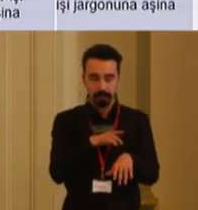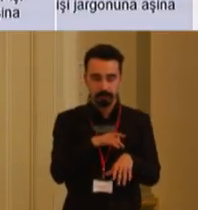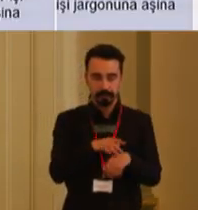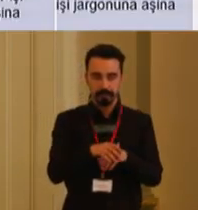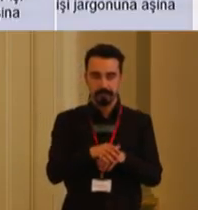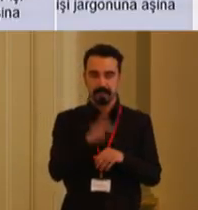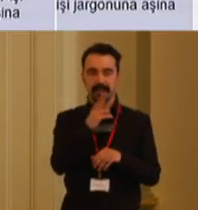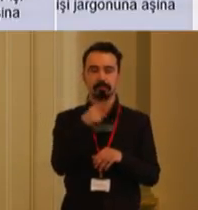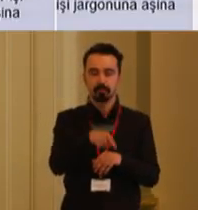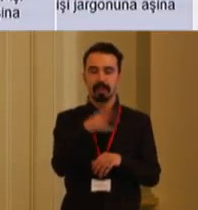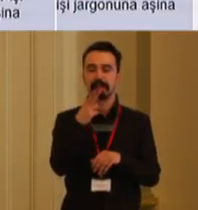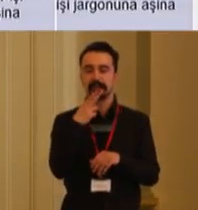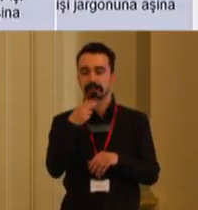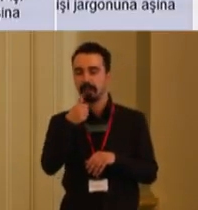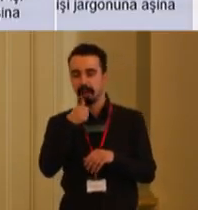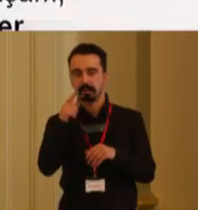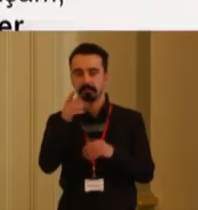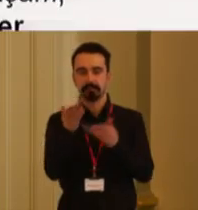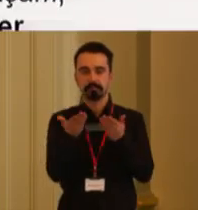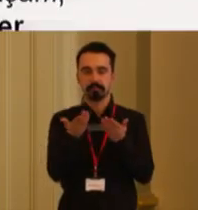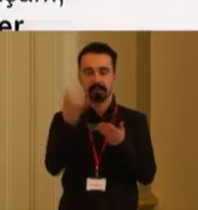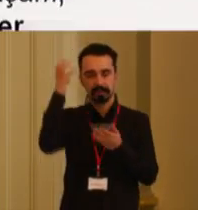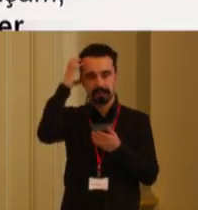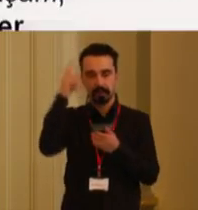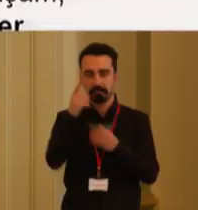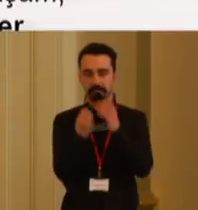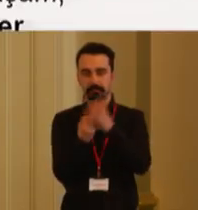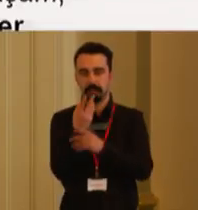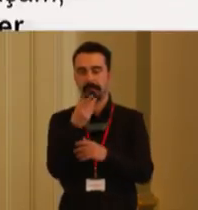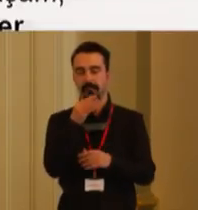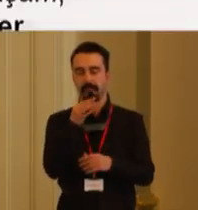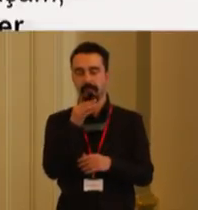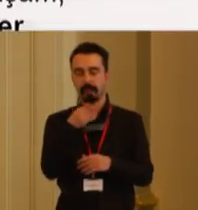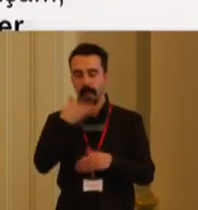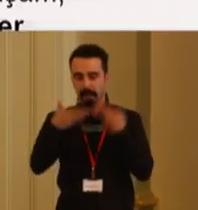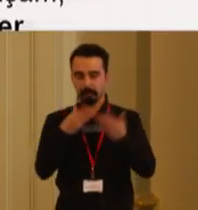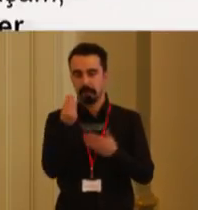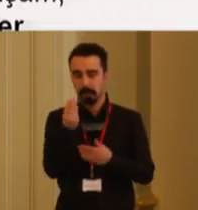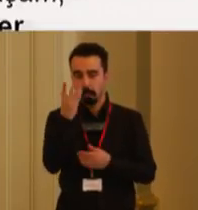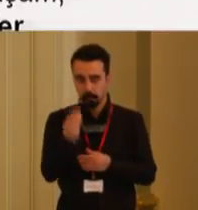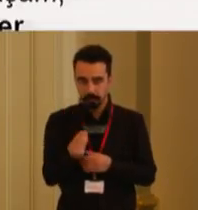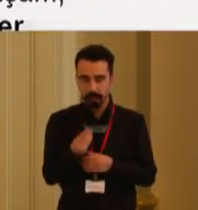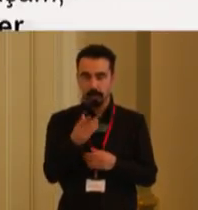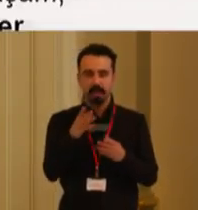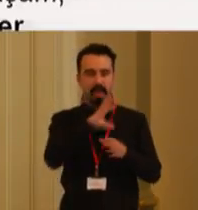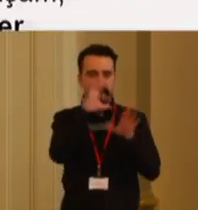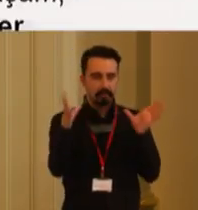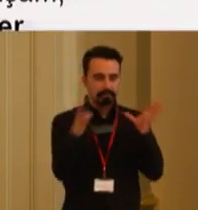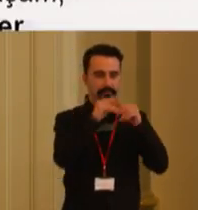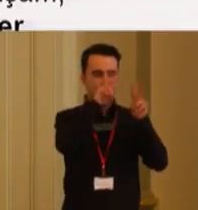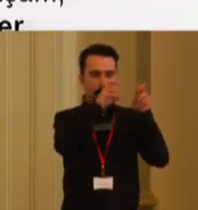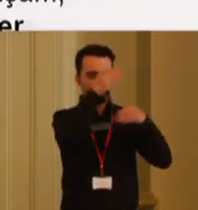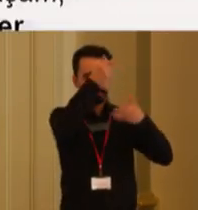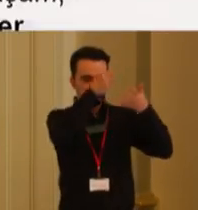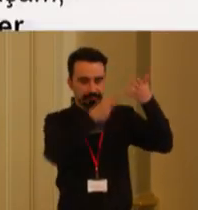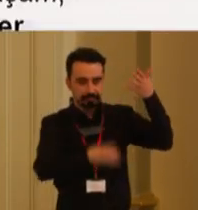any transition from one to another. And we see that gender, again, is a determining factor. So if I am to